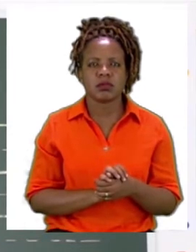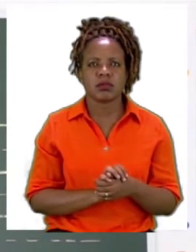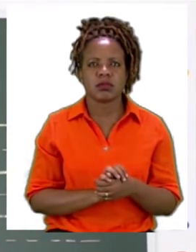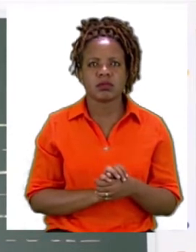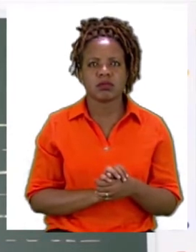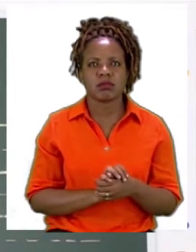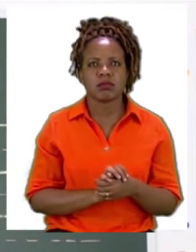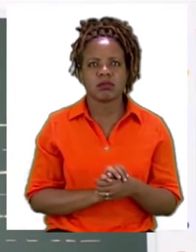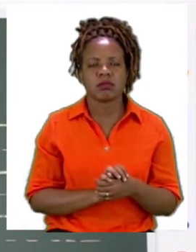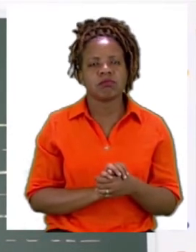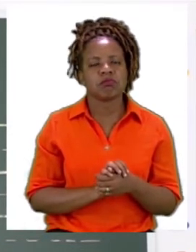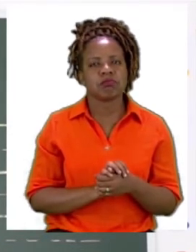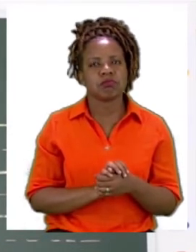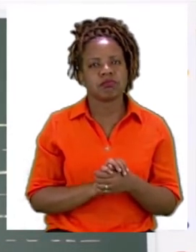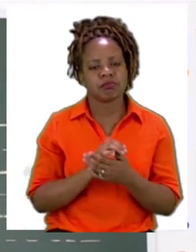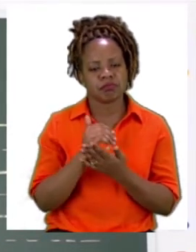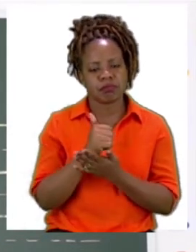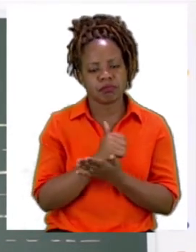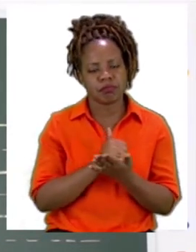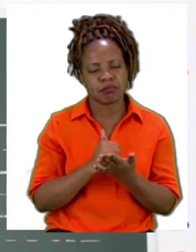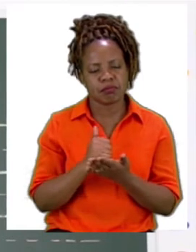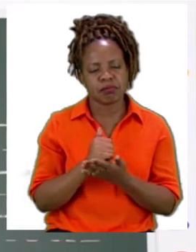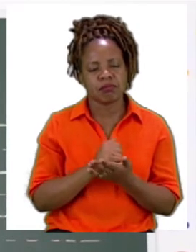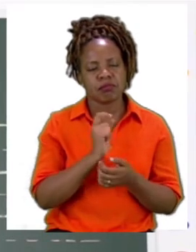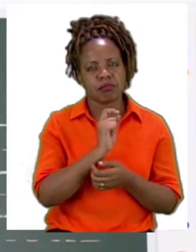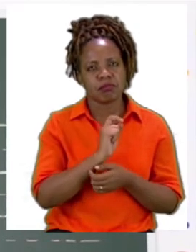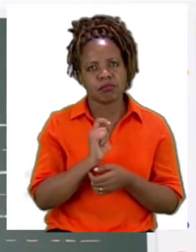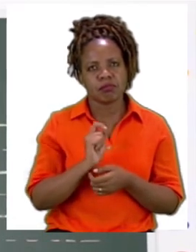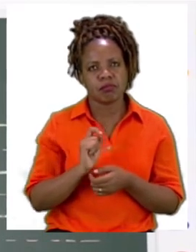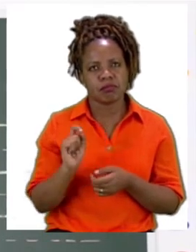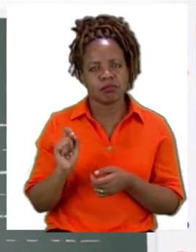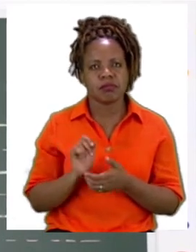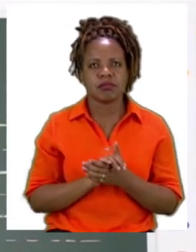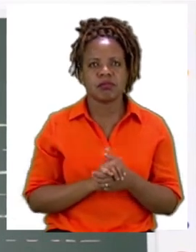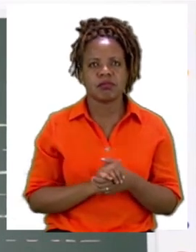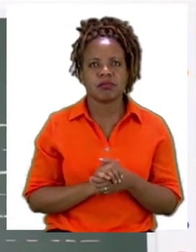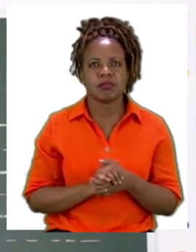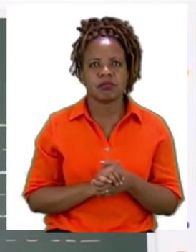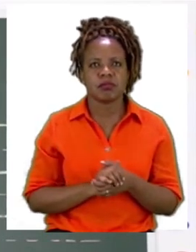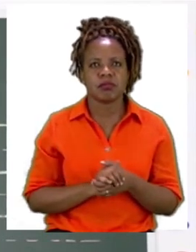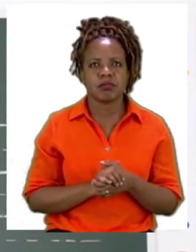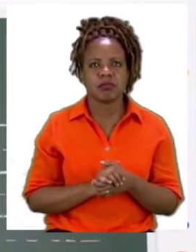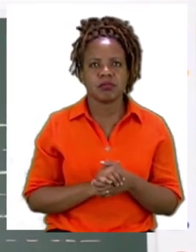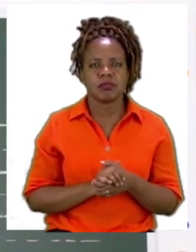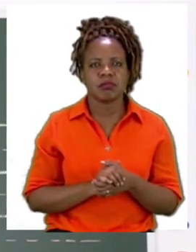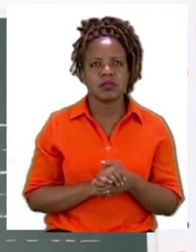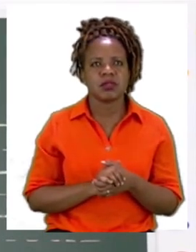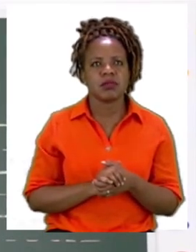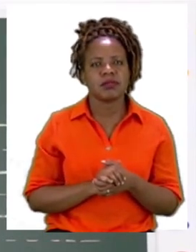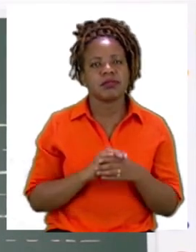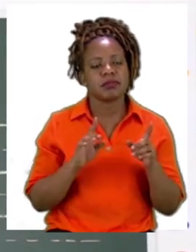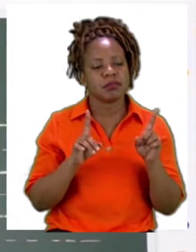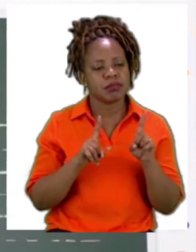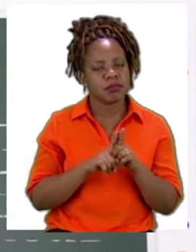will not be neat. Make sure that each and every letter that is supposed to touch the dotted line